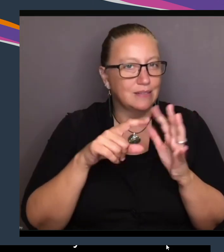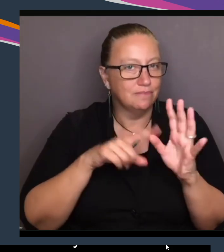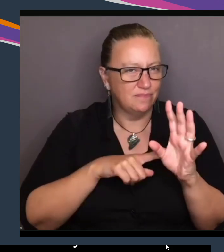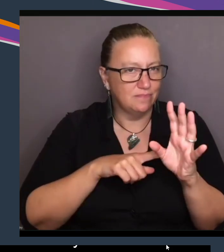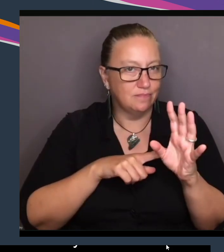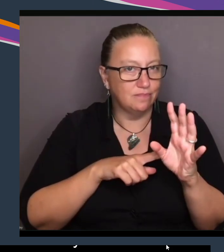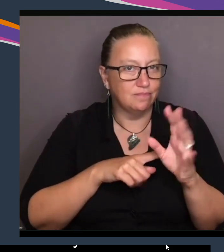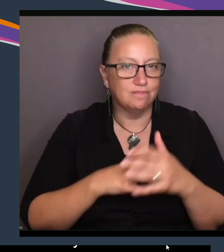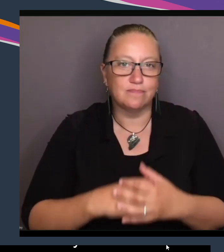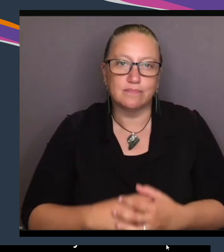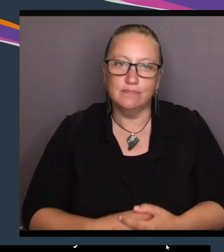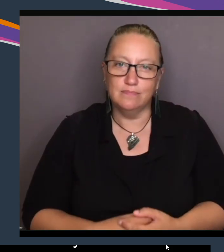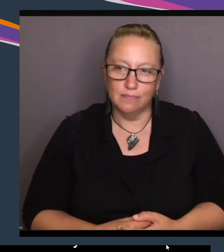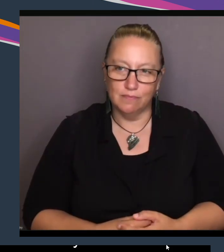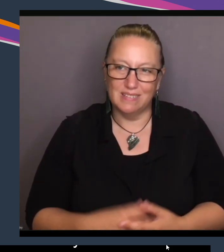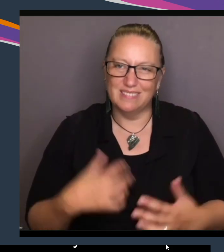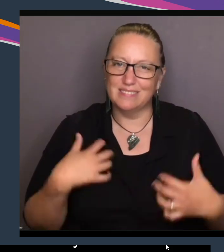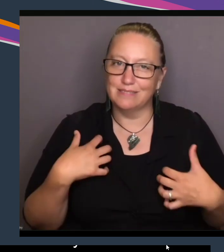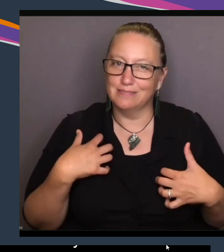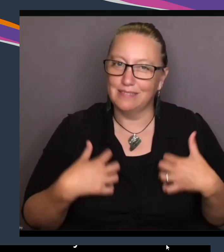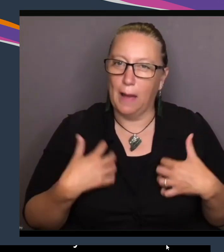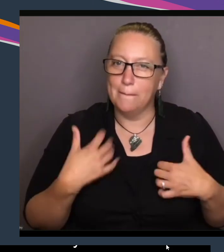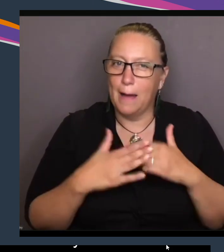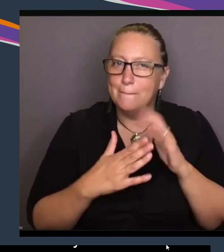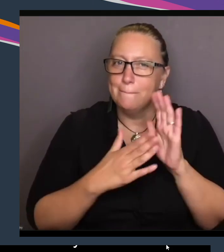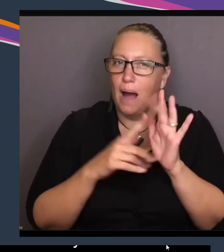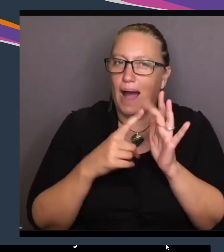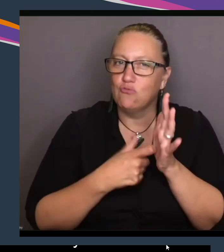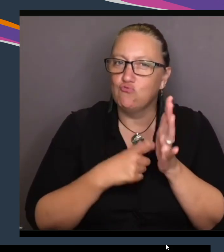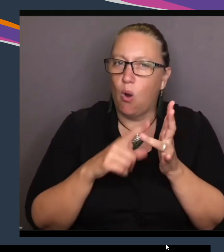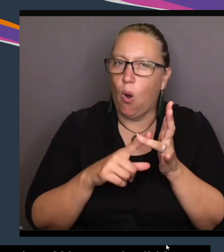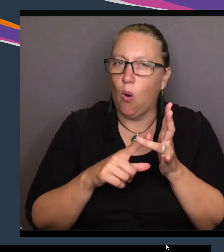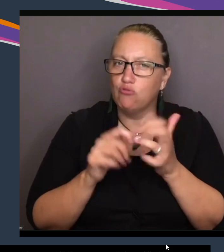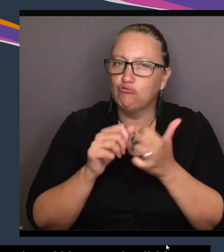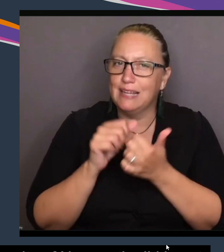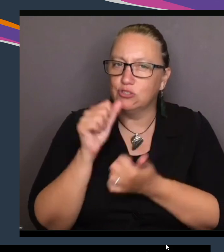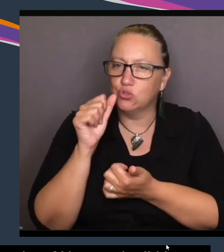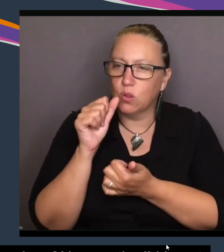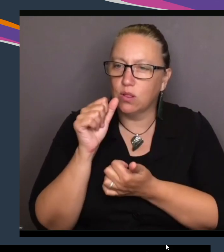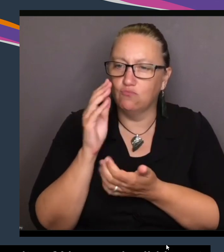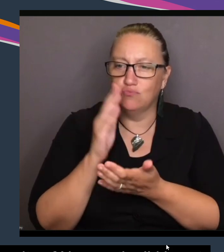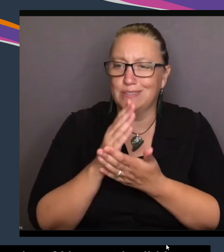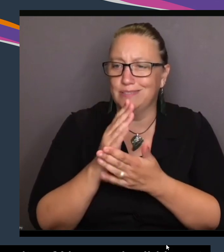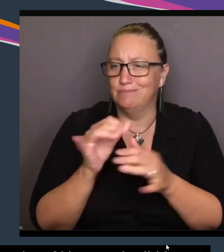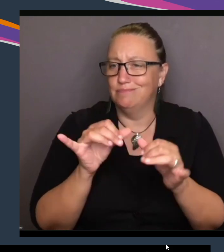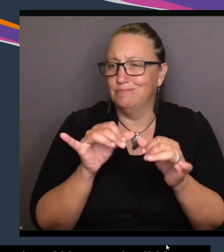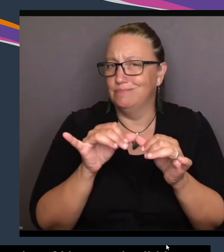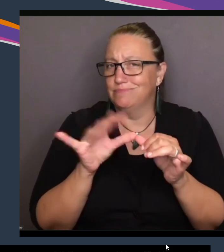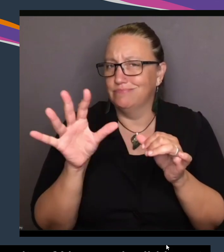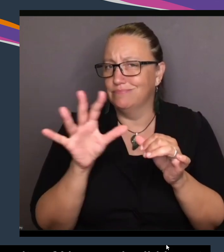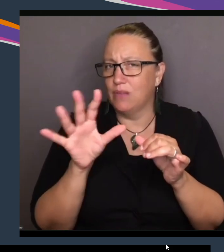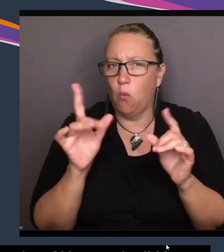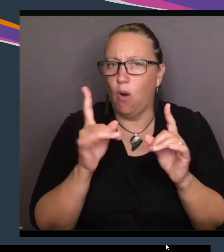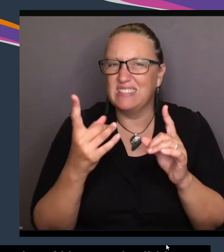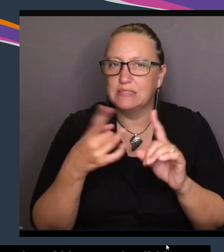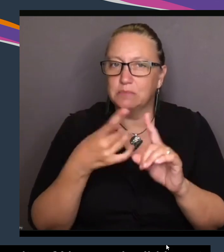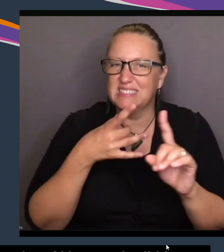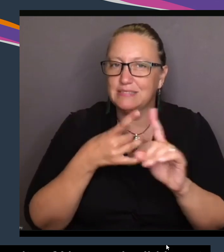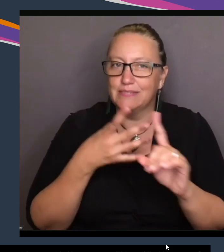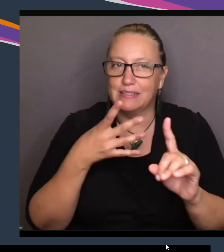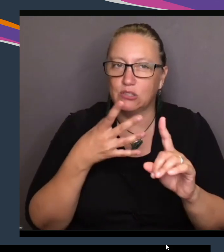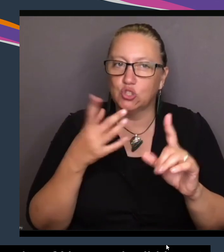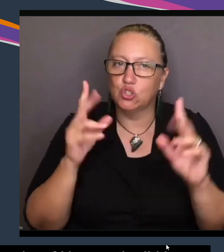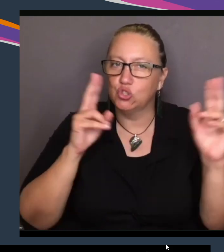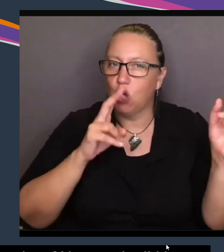the micro-credential, and I'm wondering what the specific sort of topics that are covered in it in order to